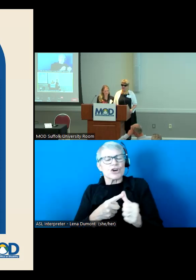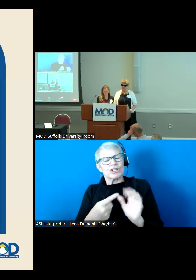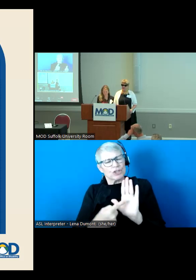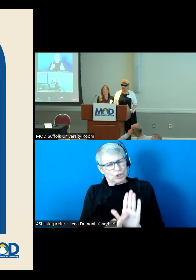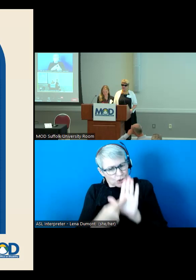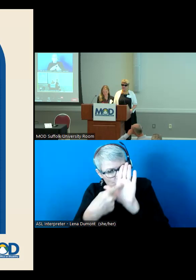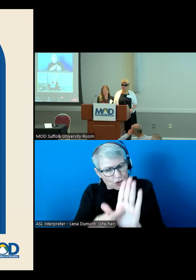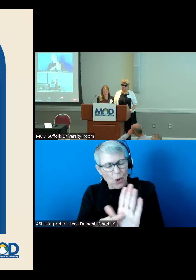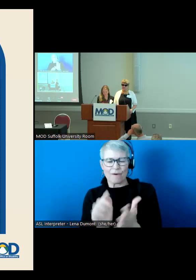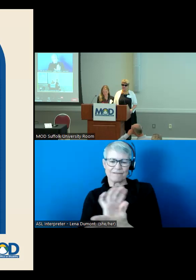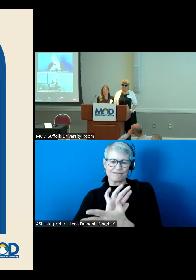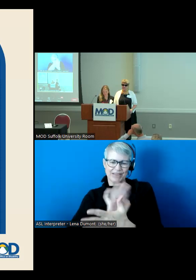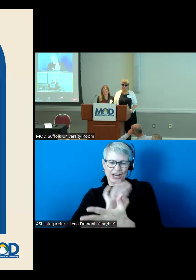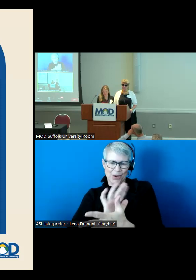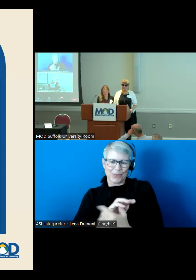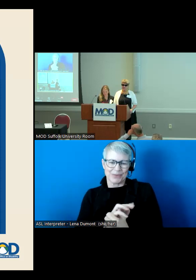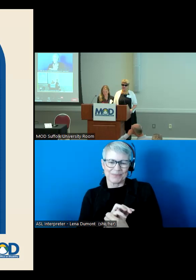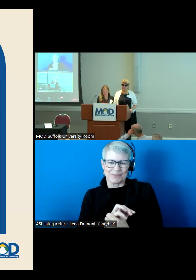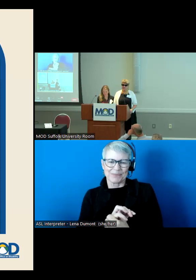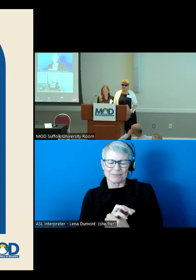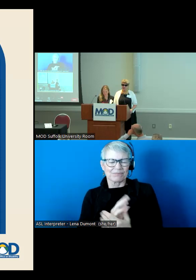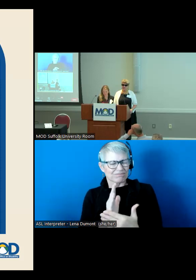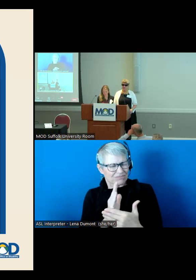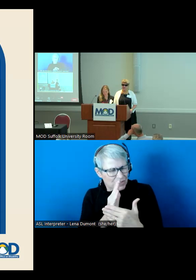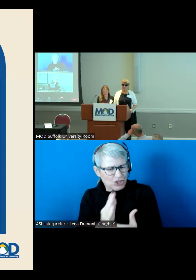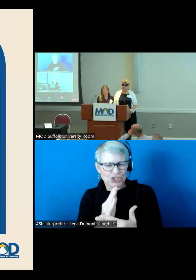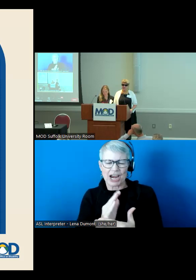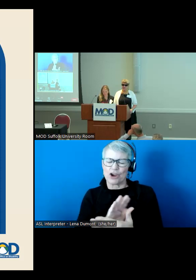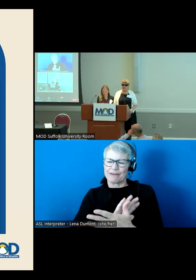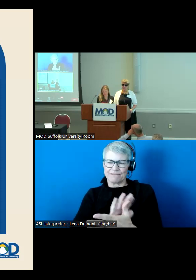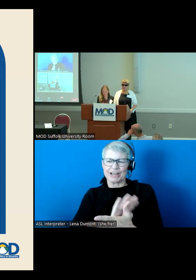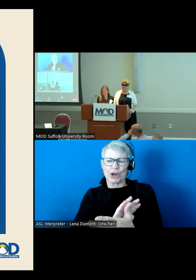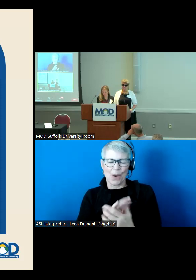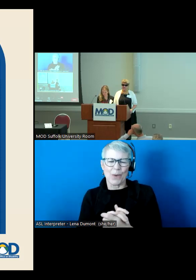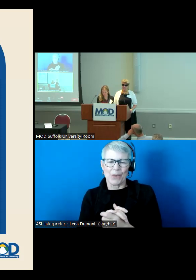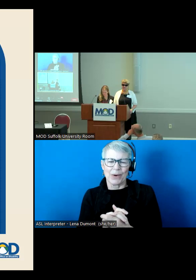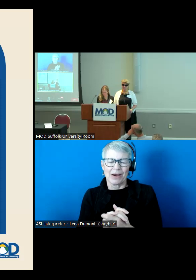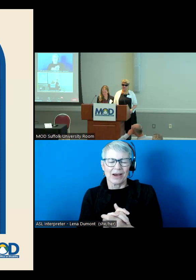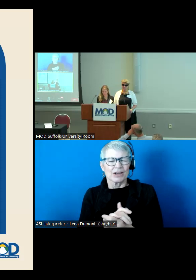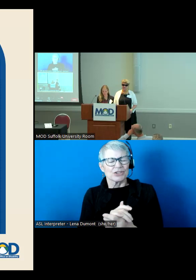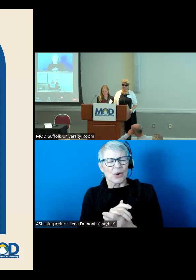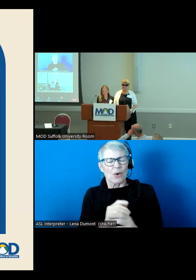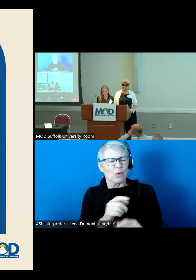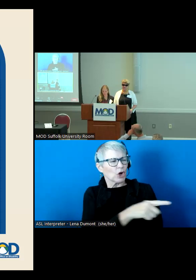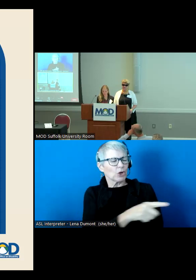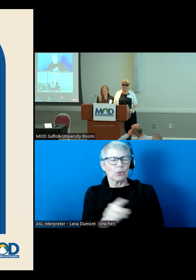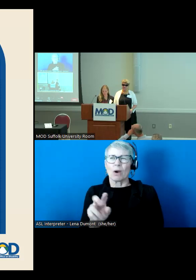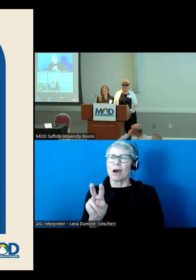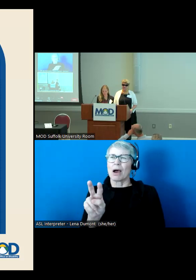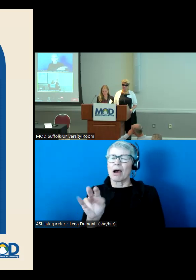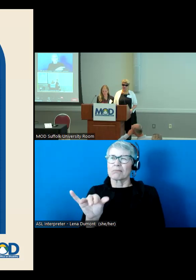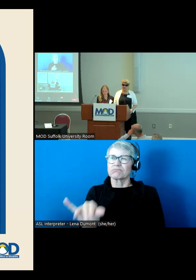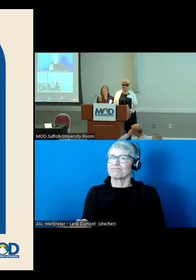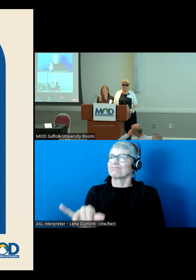share this video so that everyone can see some of the details